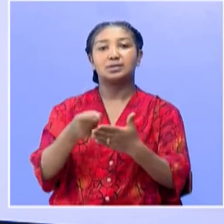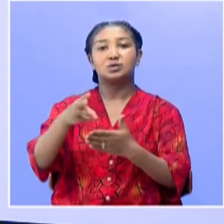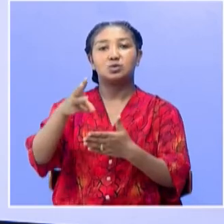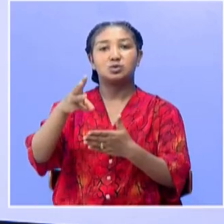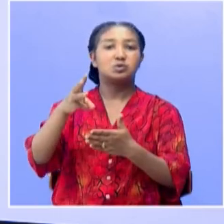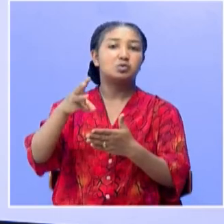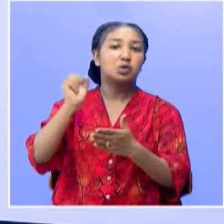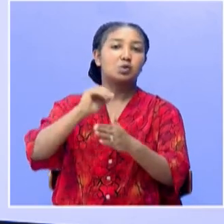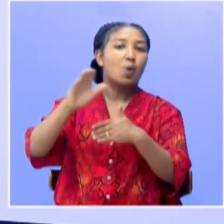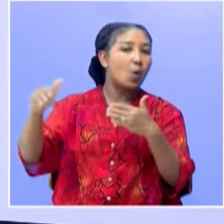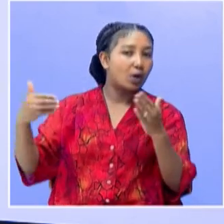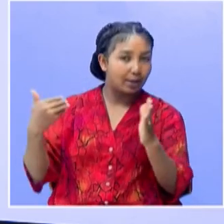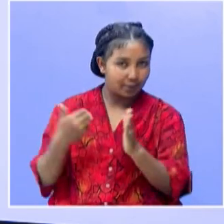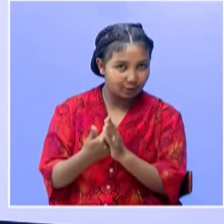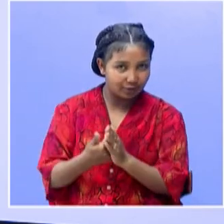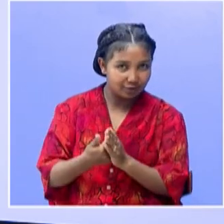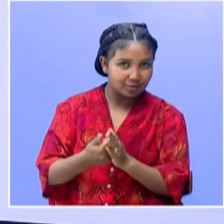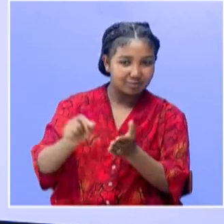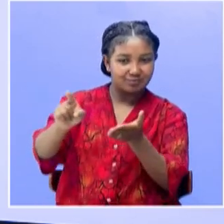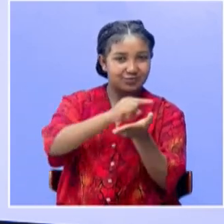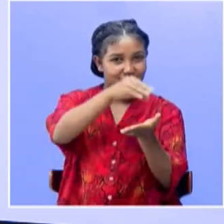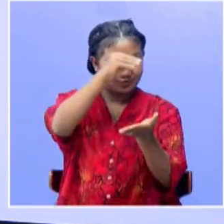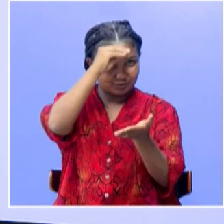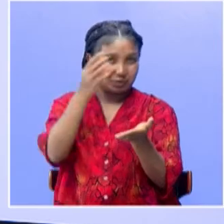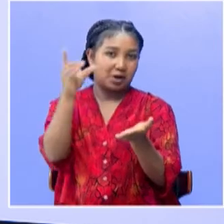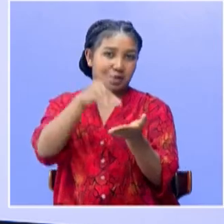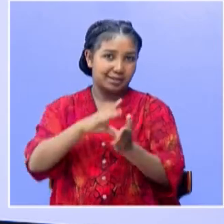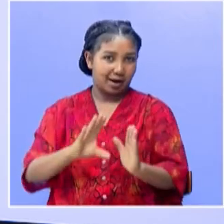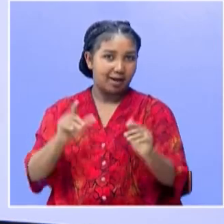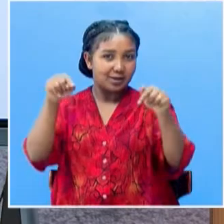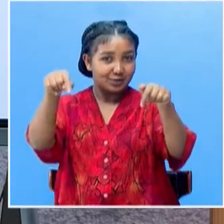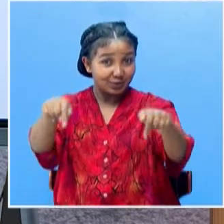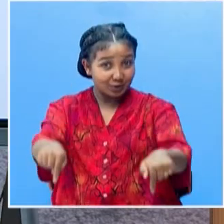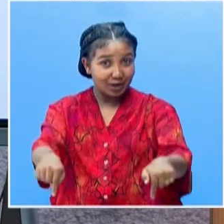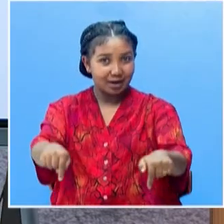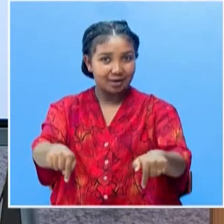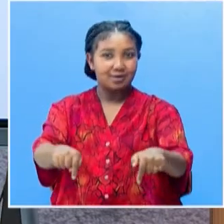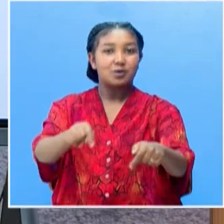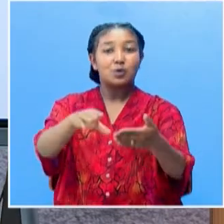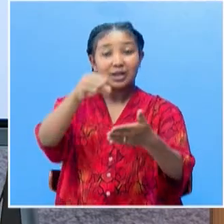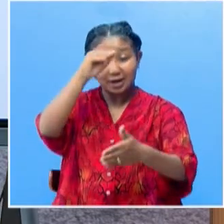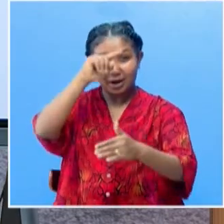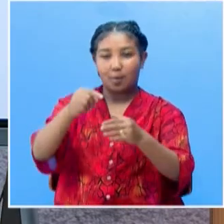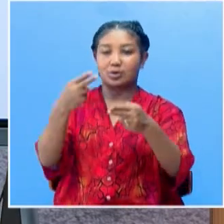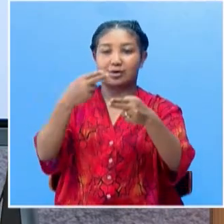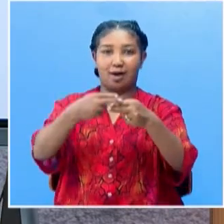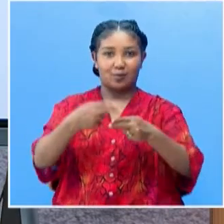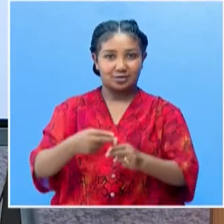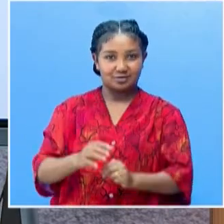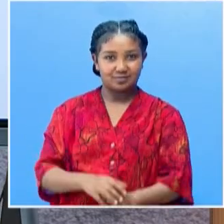was all about last week's lesson. Today we are going to talk about